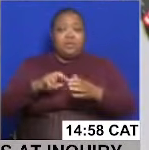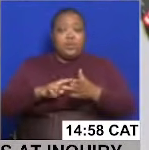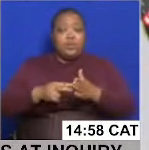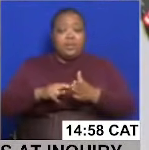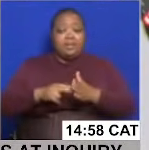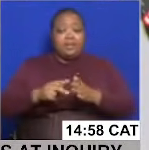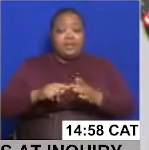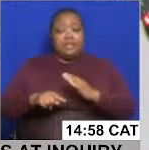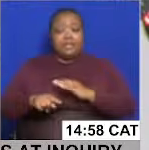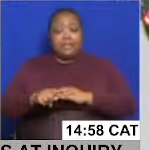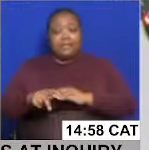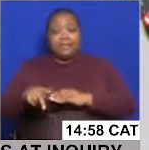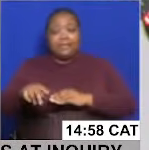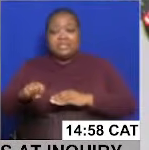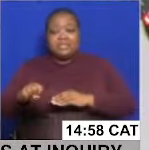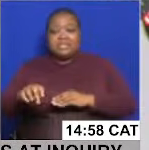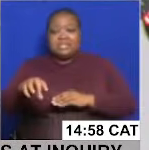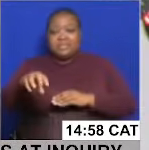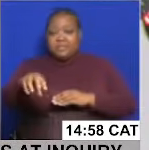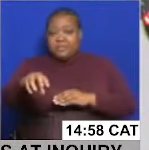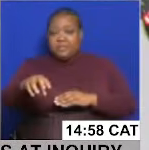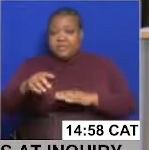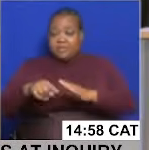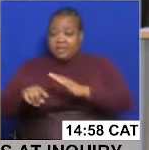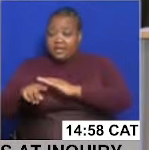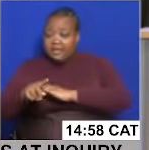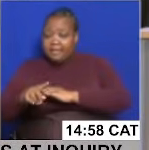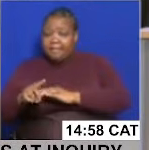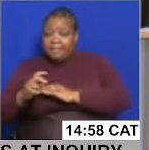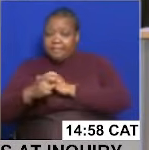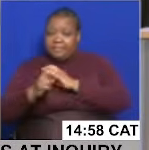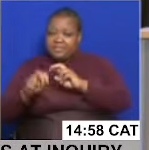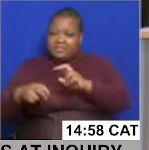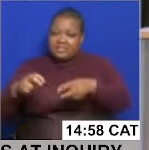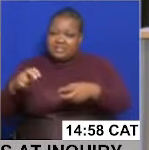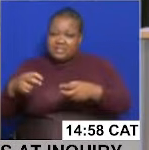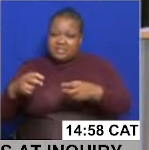Not at all. Thank you. Yes. Thank you, Commissioner.